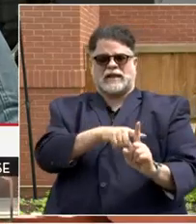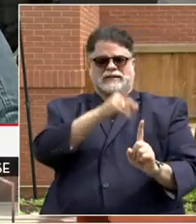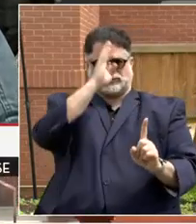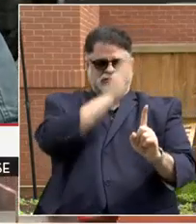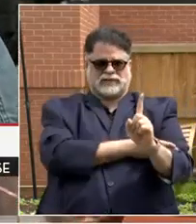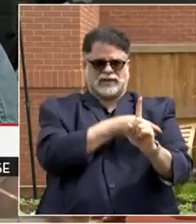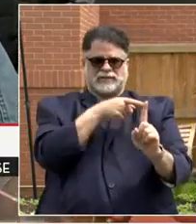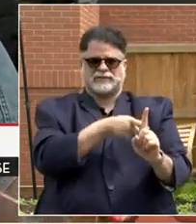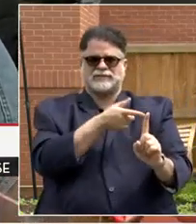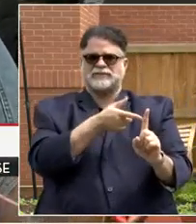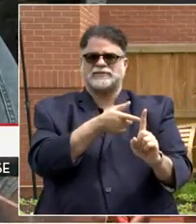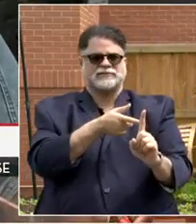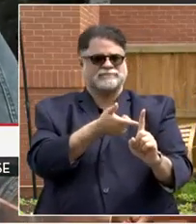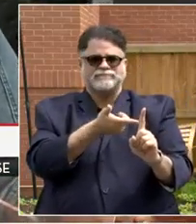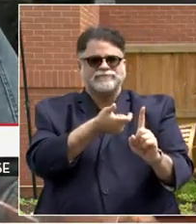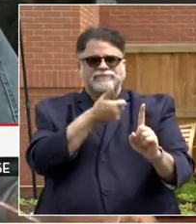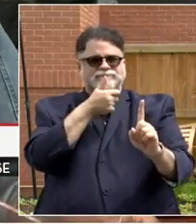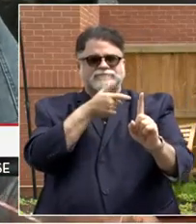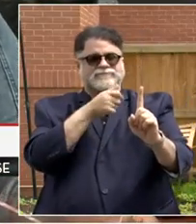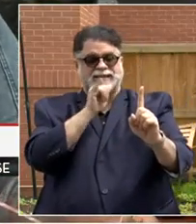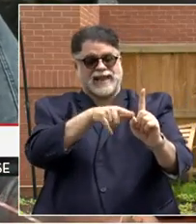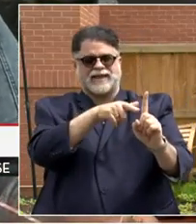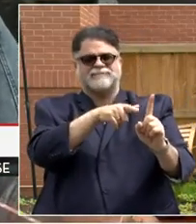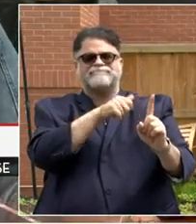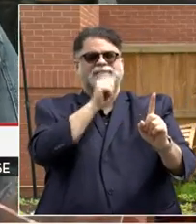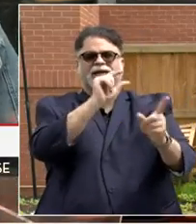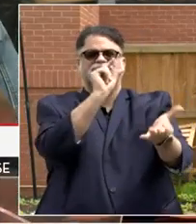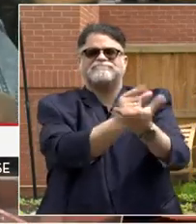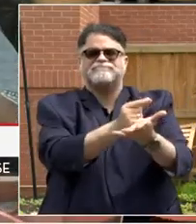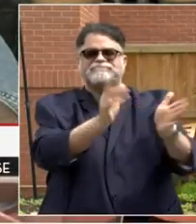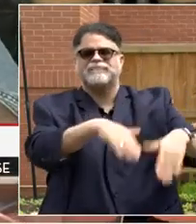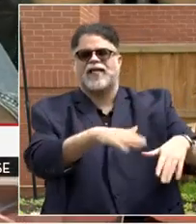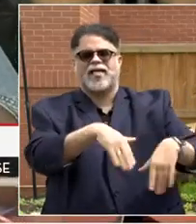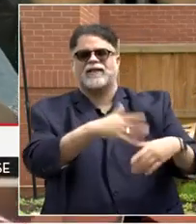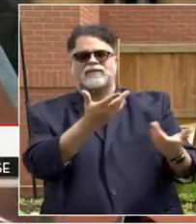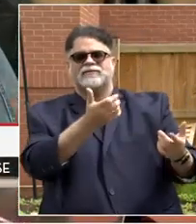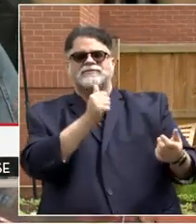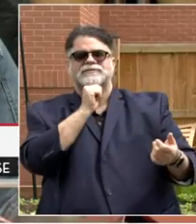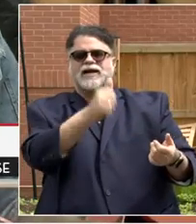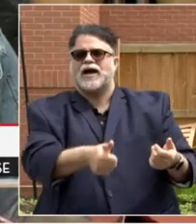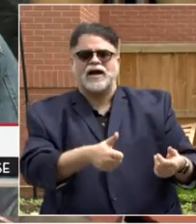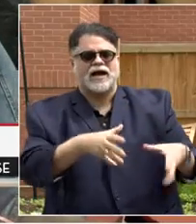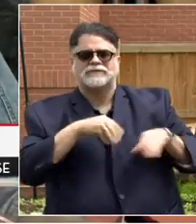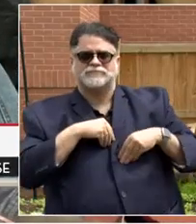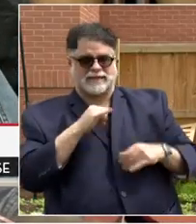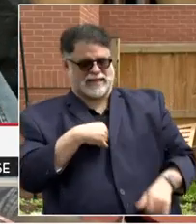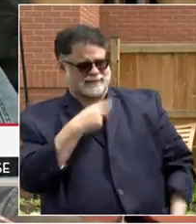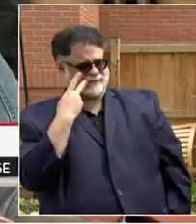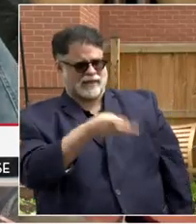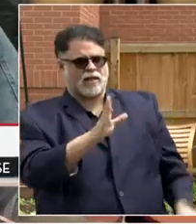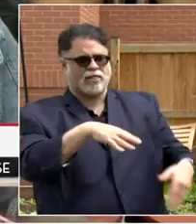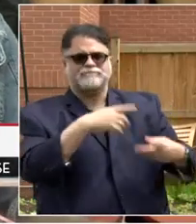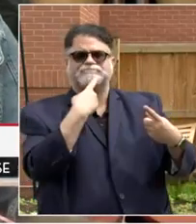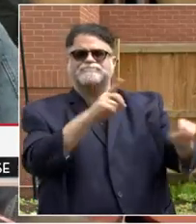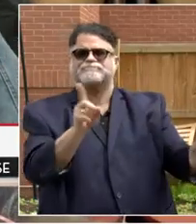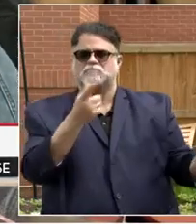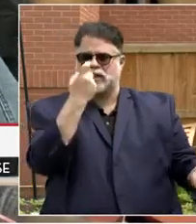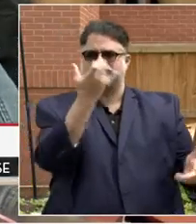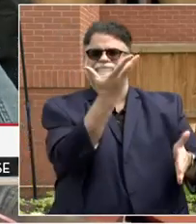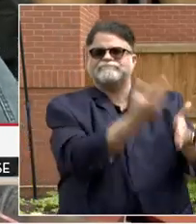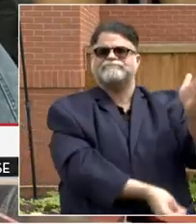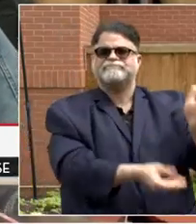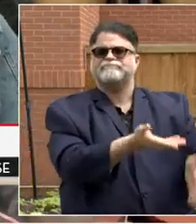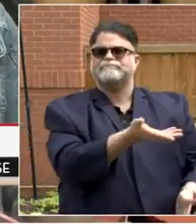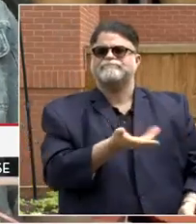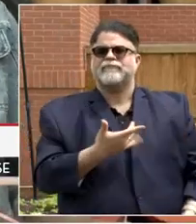I just can't process that. I'm still questioning how much does Black Lives Matter